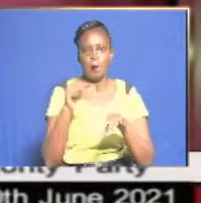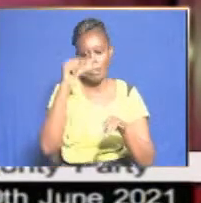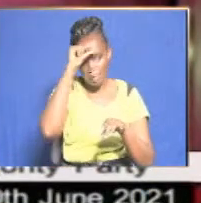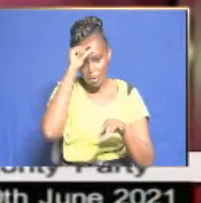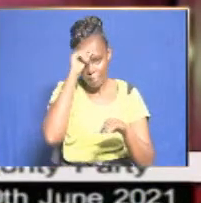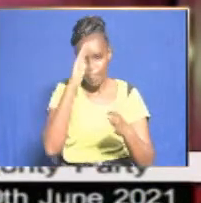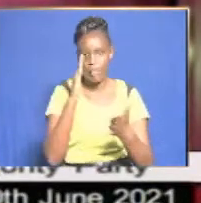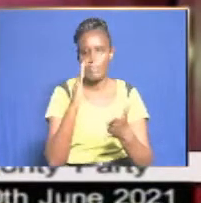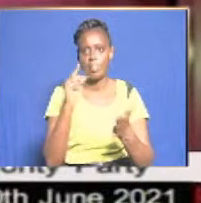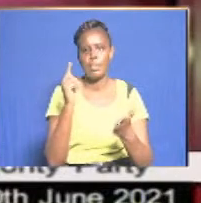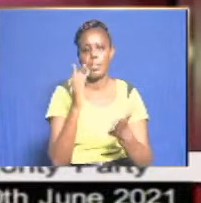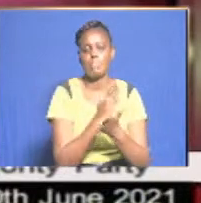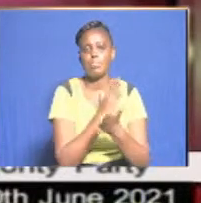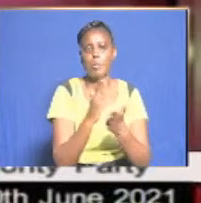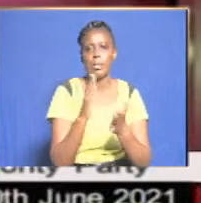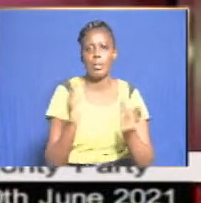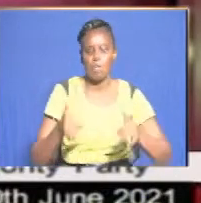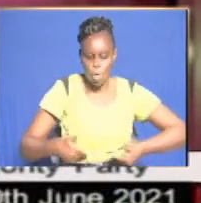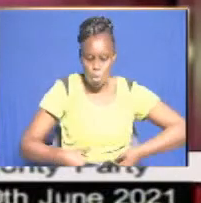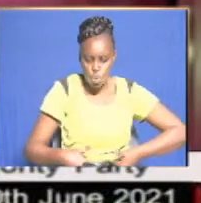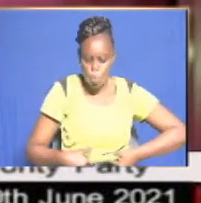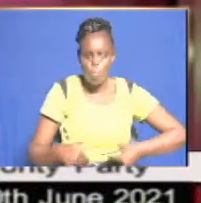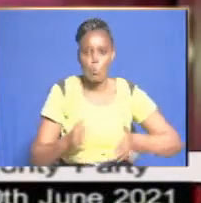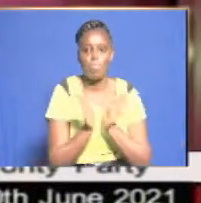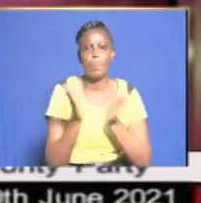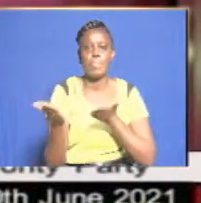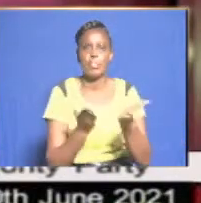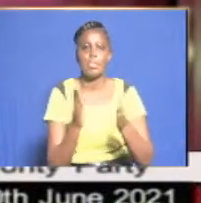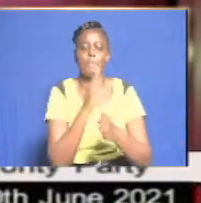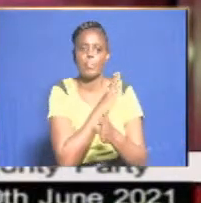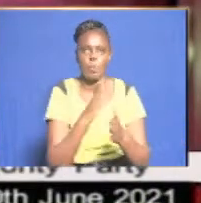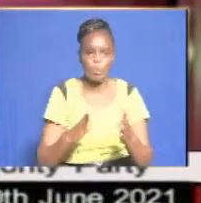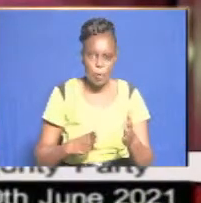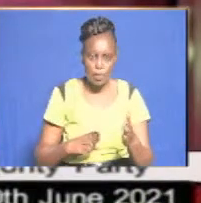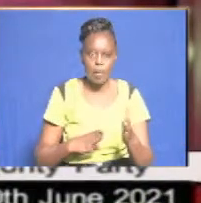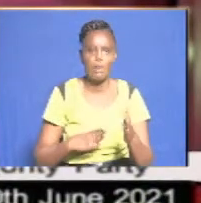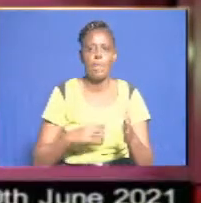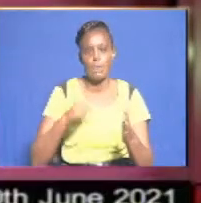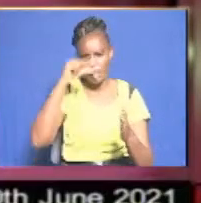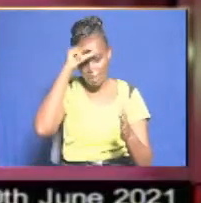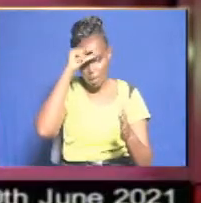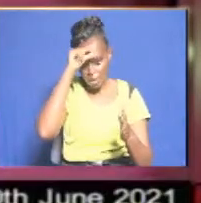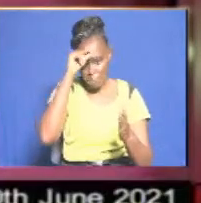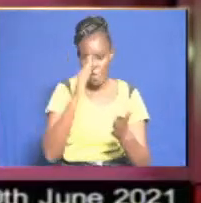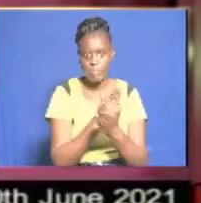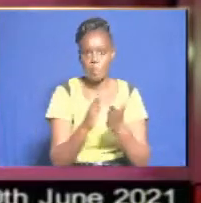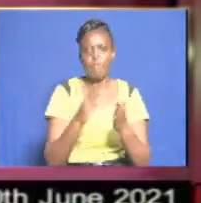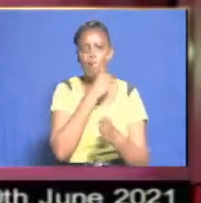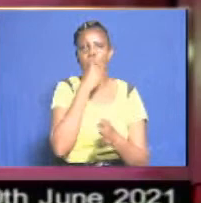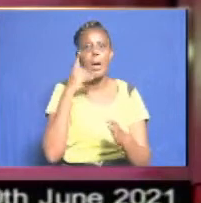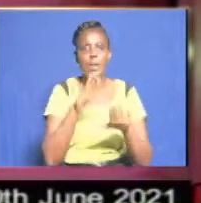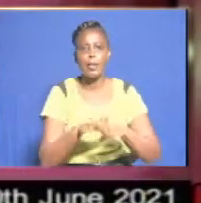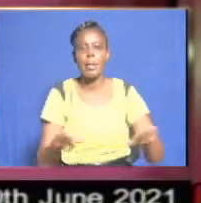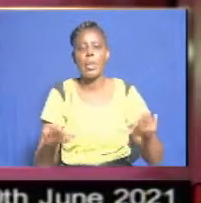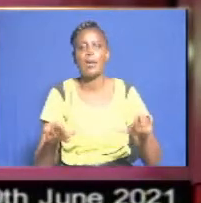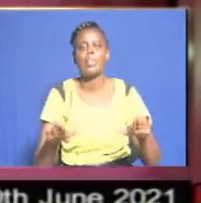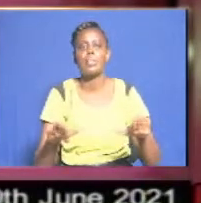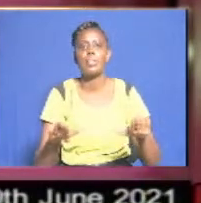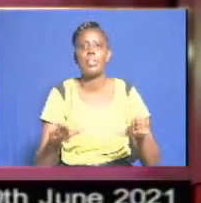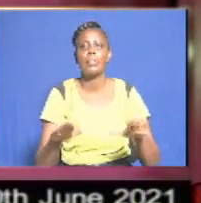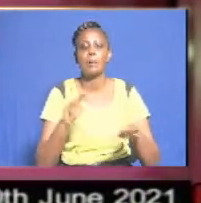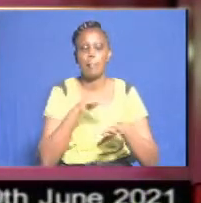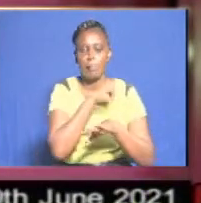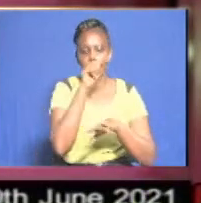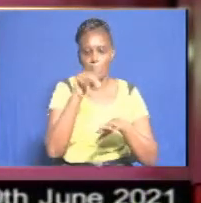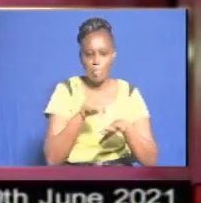Affairs, the Public Service Commission, the State Department for Development of the Arid and Semi-Arid Lands, ASALS, the